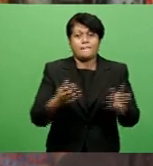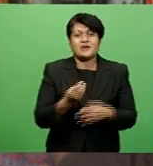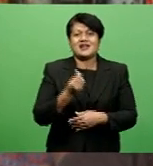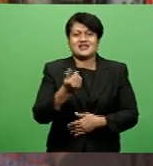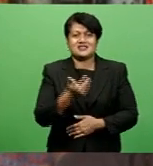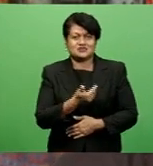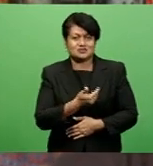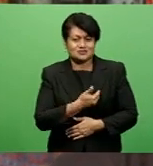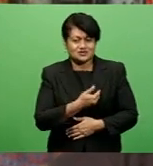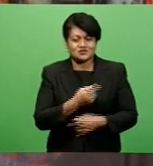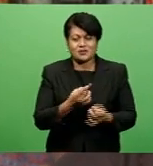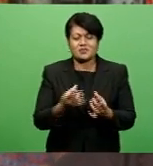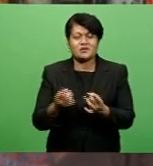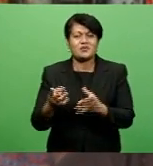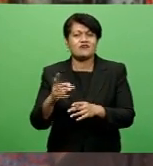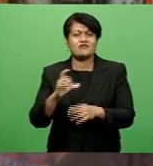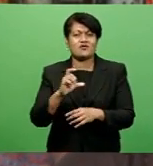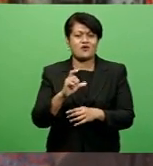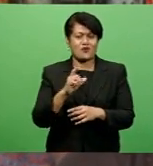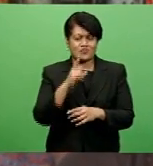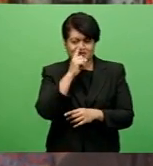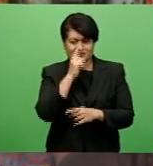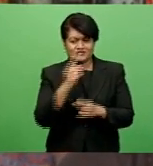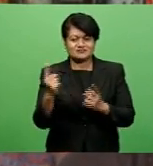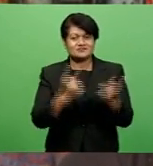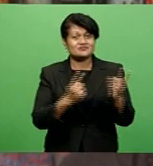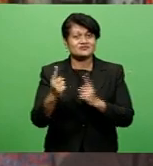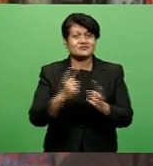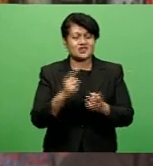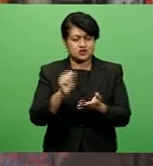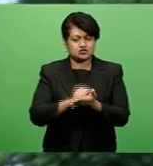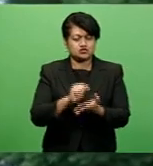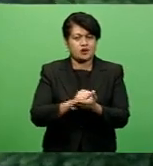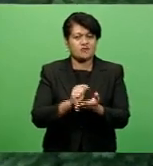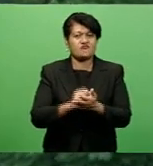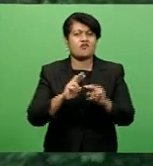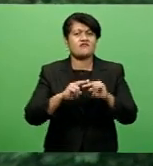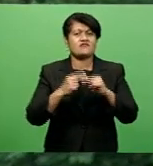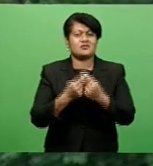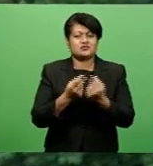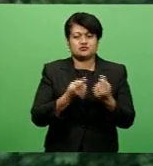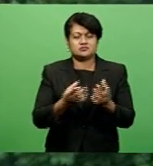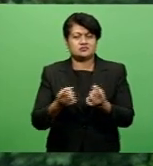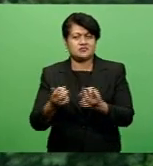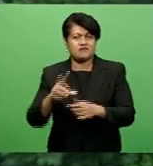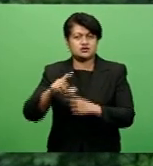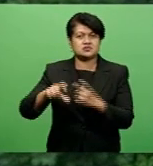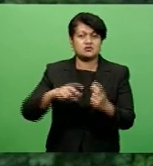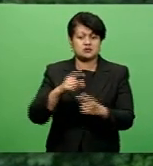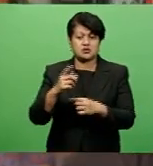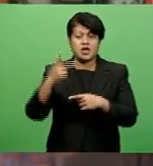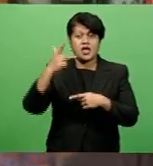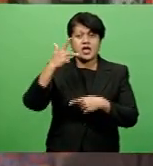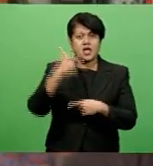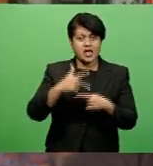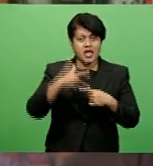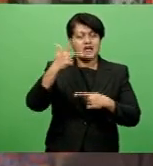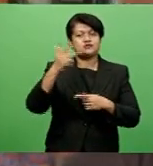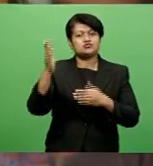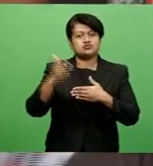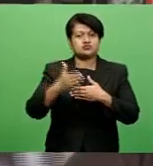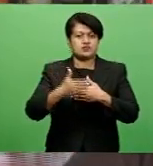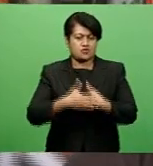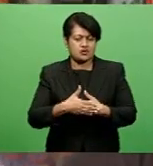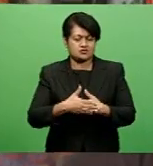as we prepare for the customers who will be doing their shopping as they prepare for the impending cyclone. We will close at 8 at night to accommodate those that